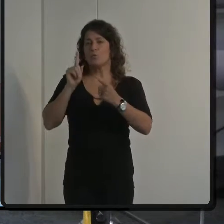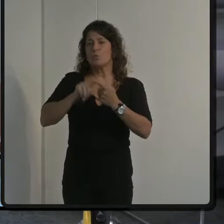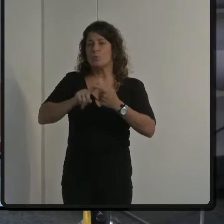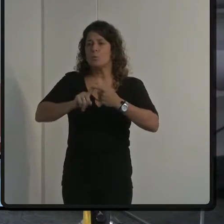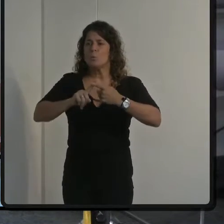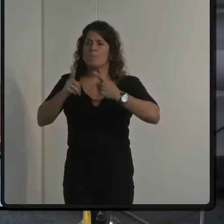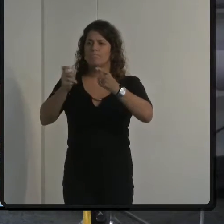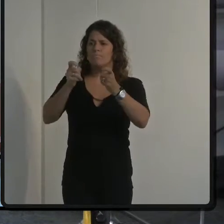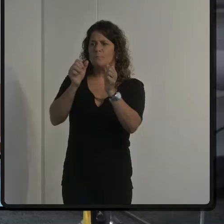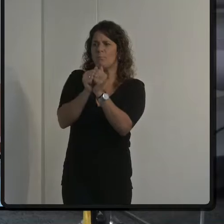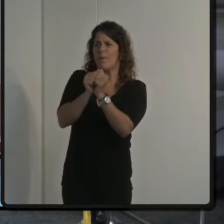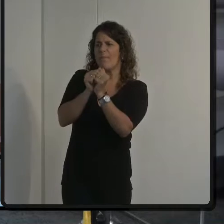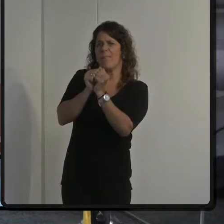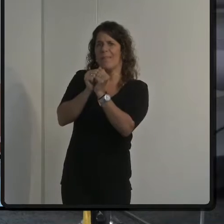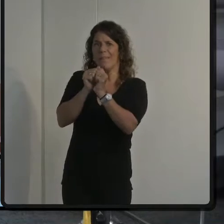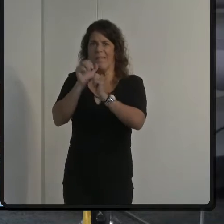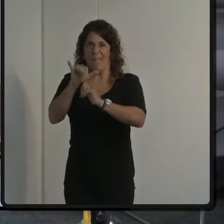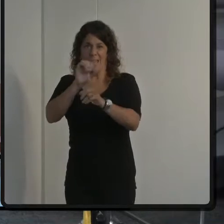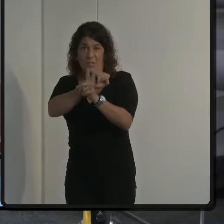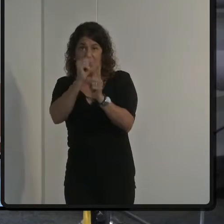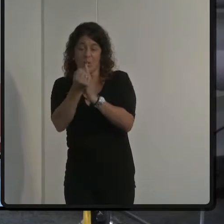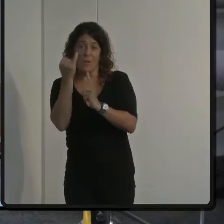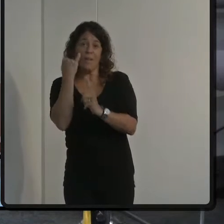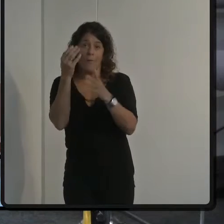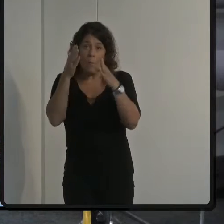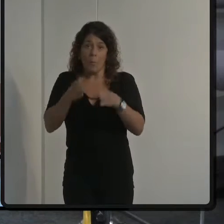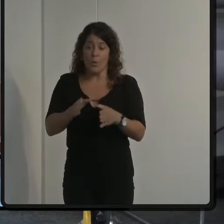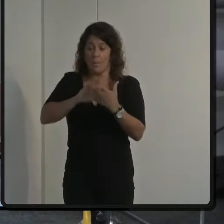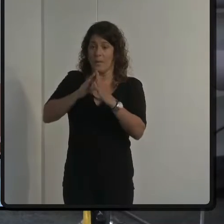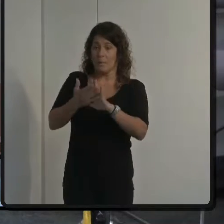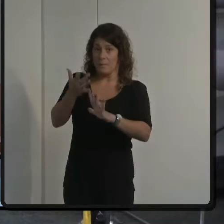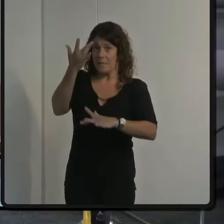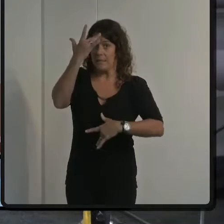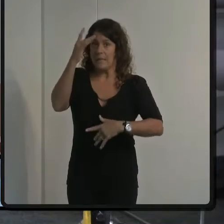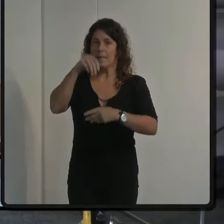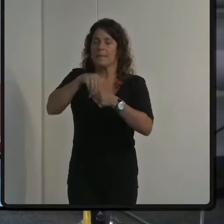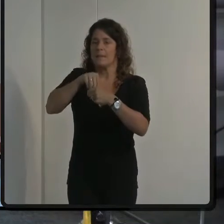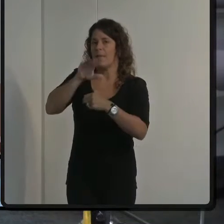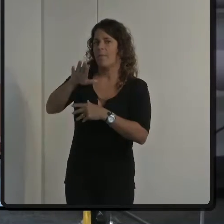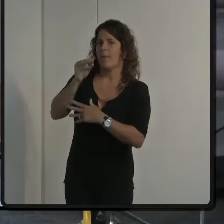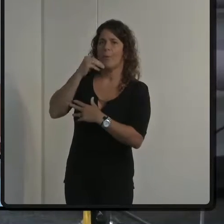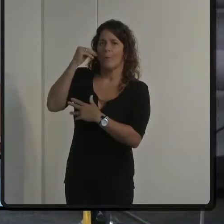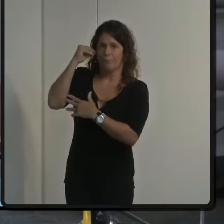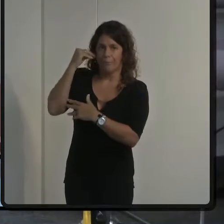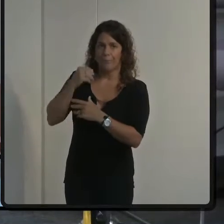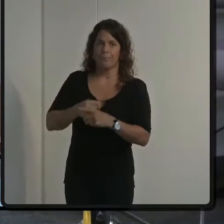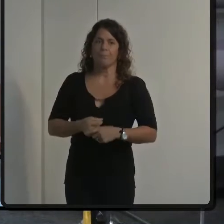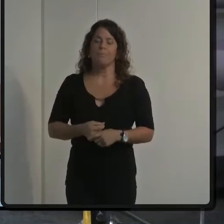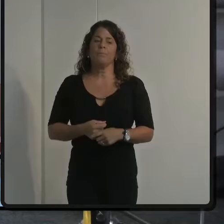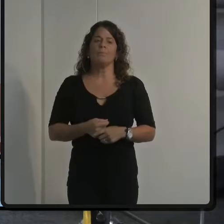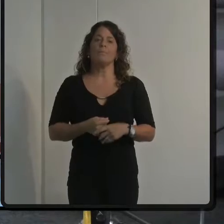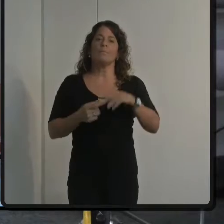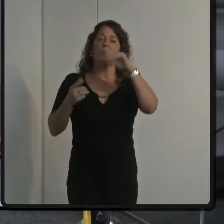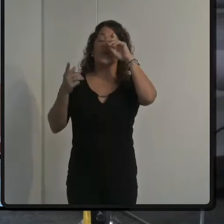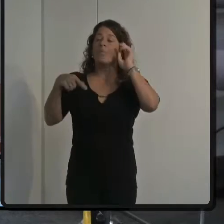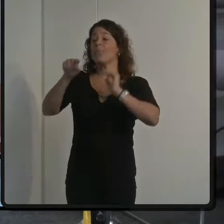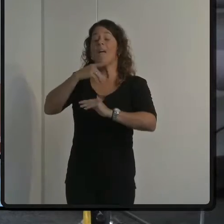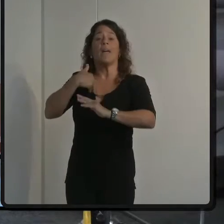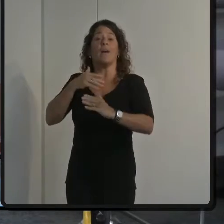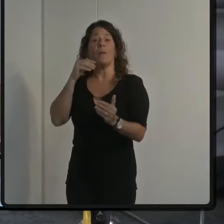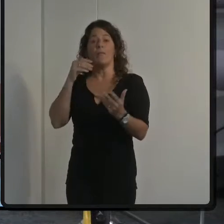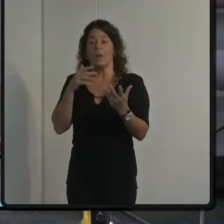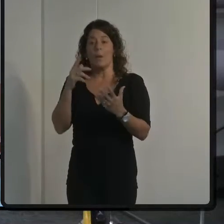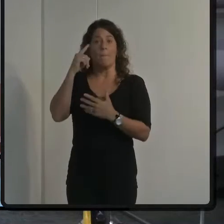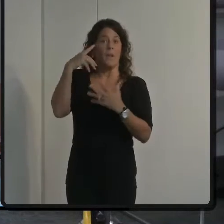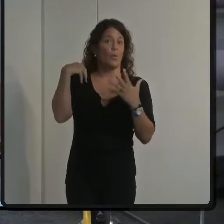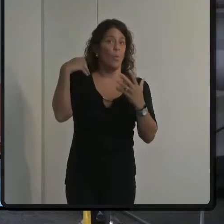ill. Additionally, UCSB and community providers are increasing access to mental wellness support,